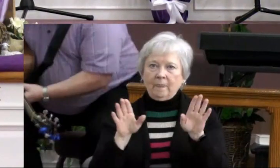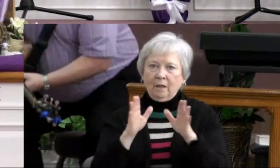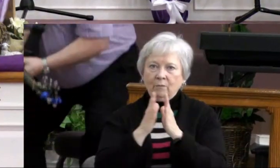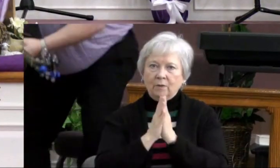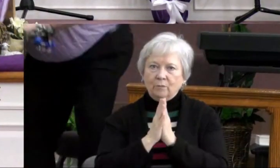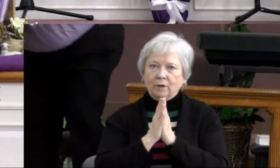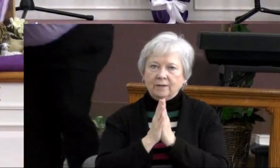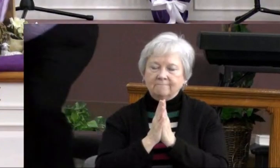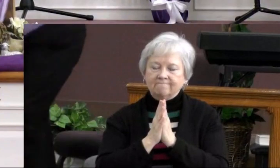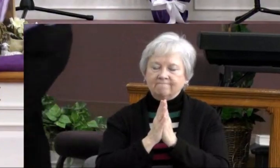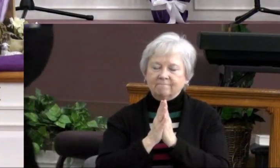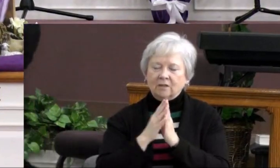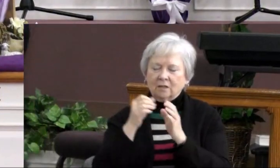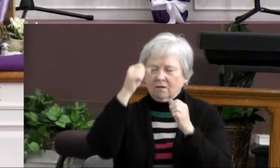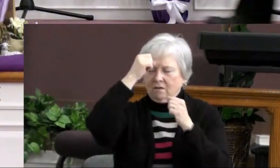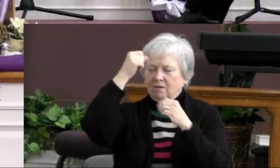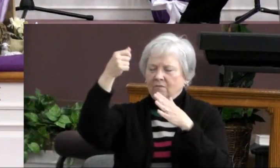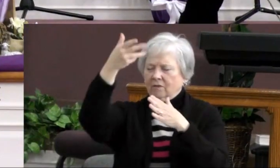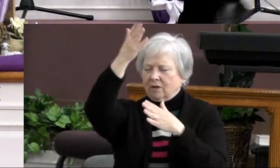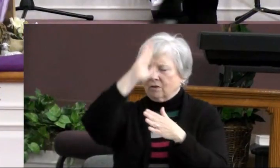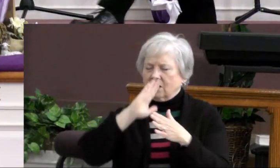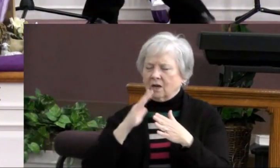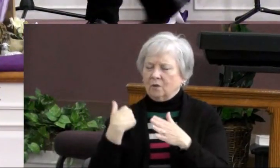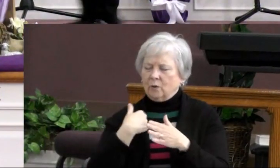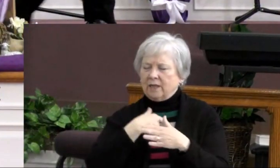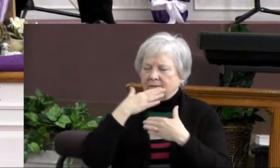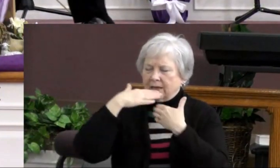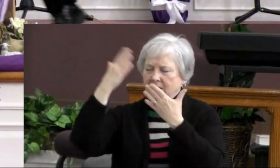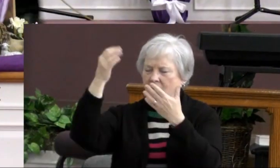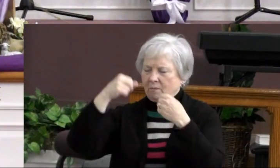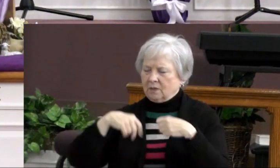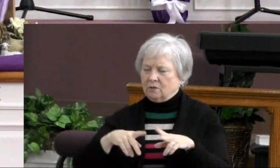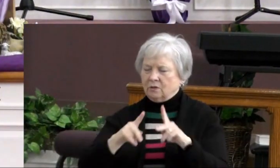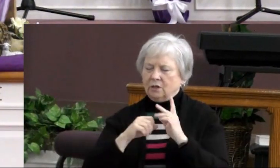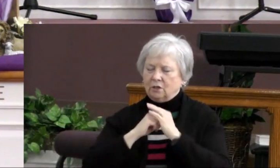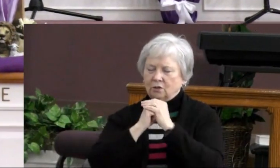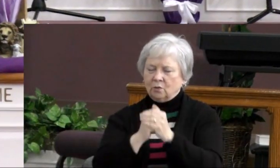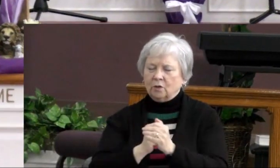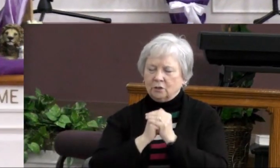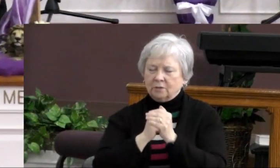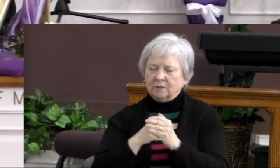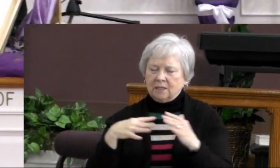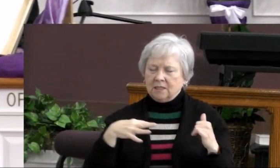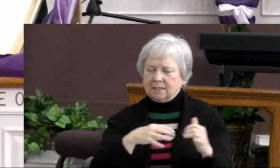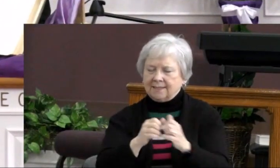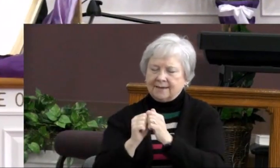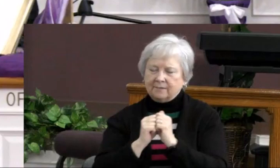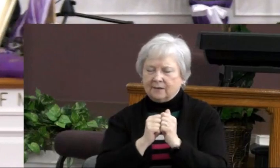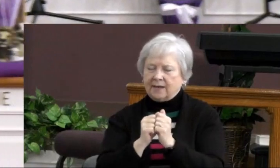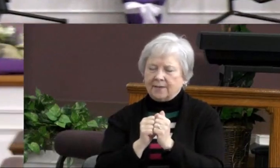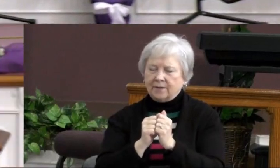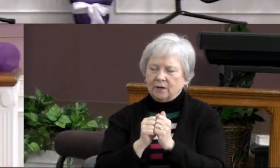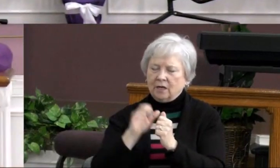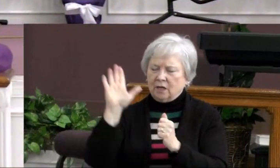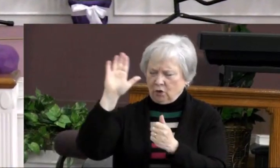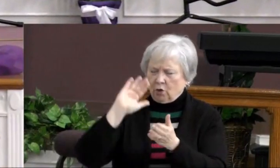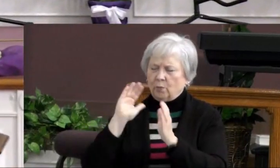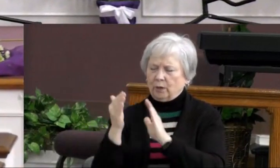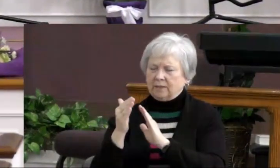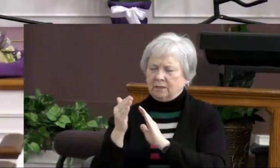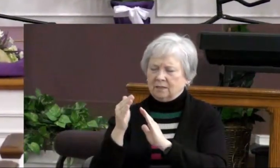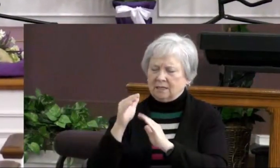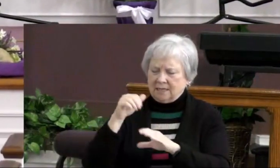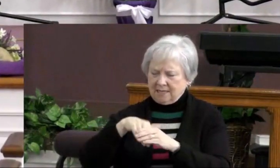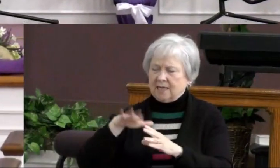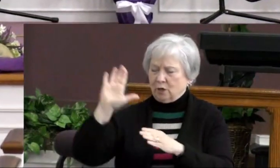service together. Father God, we thank you so much for the privilege of worship and the opportunity just to gather together in your presence and in your name. Lord,